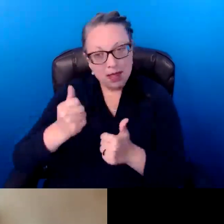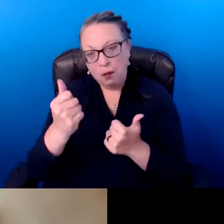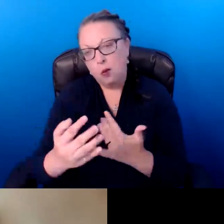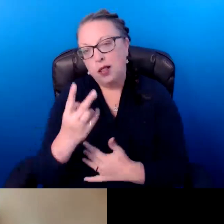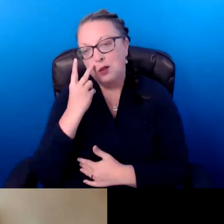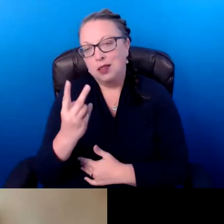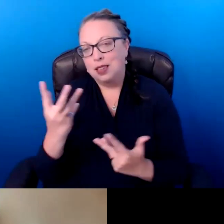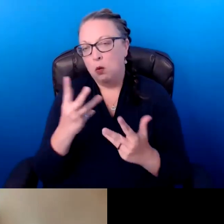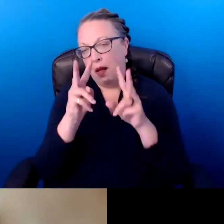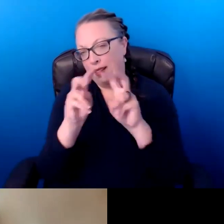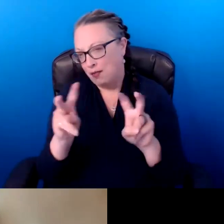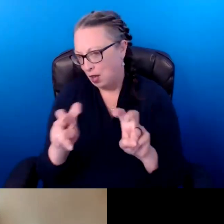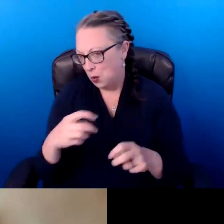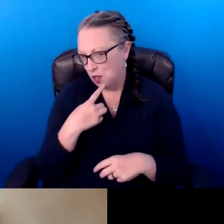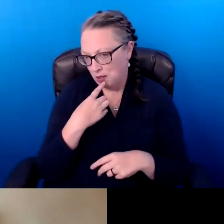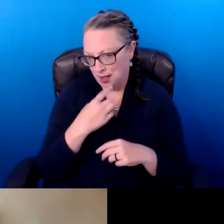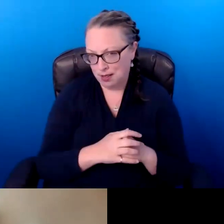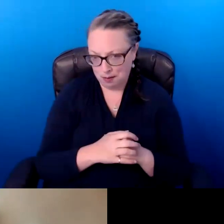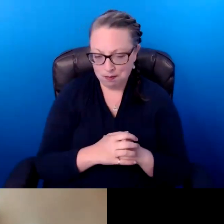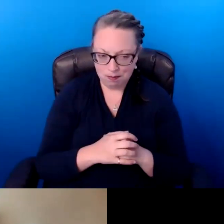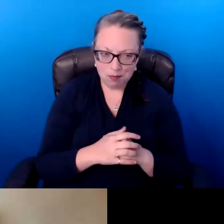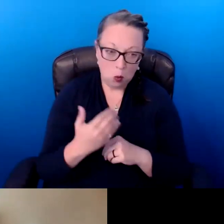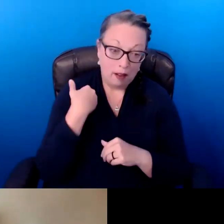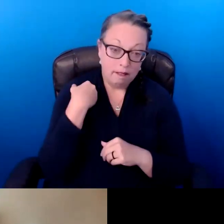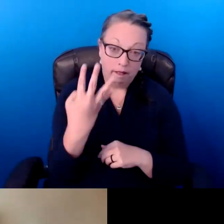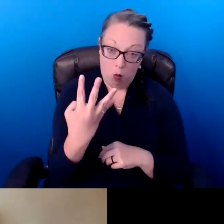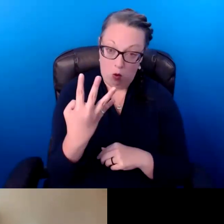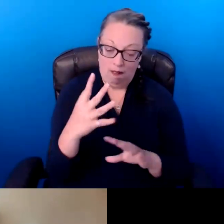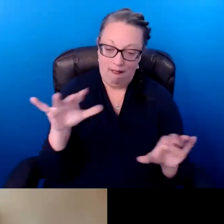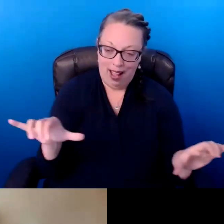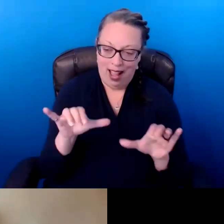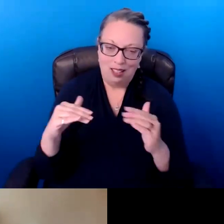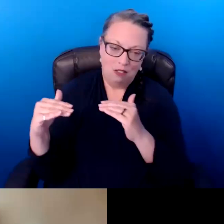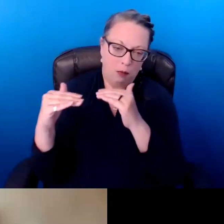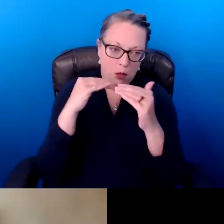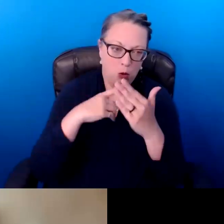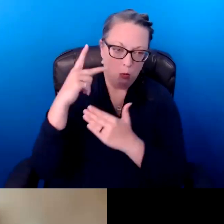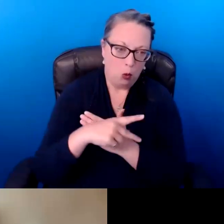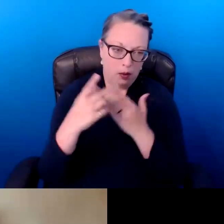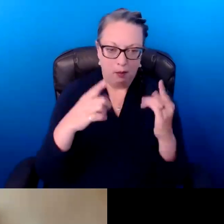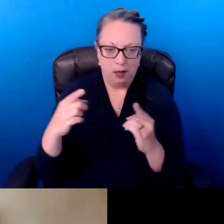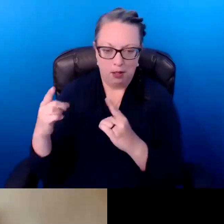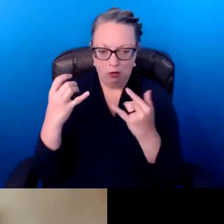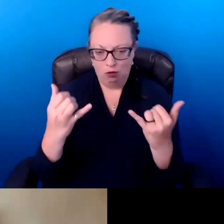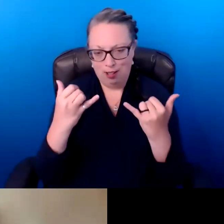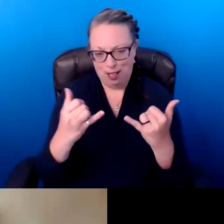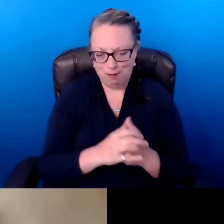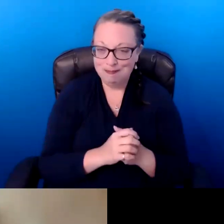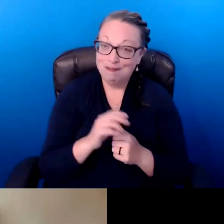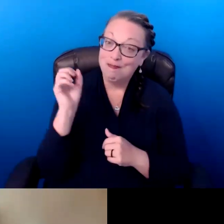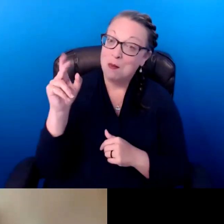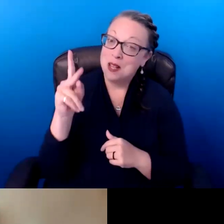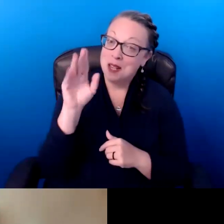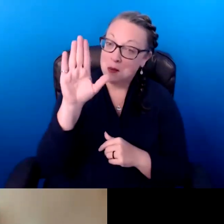state. So we have at least 4 active peer programs going on right now. Okay,